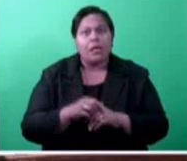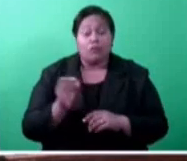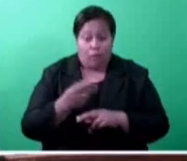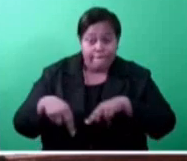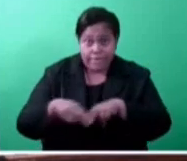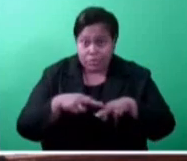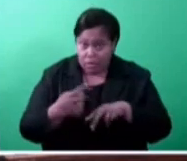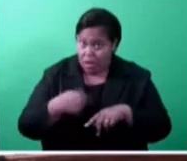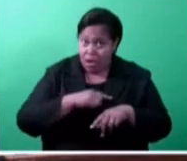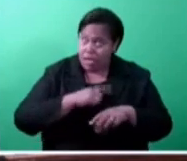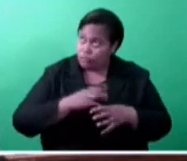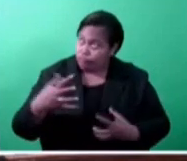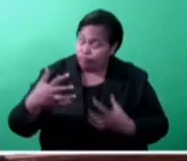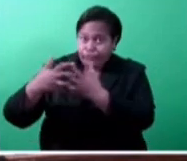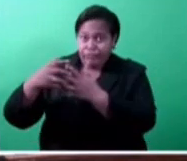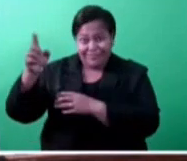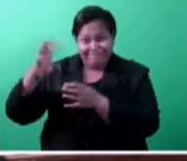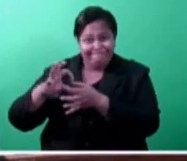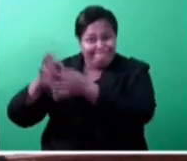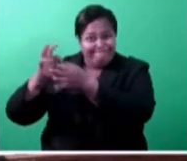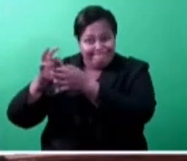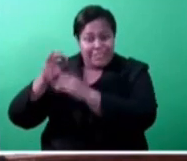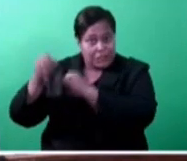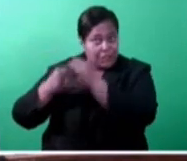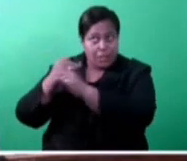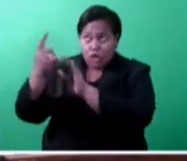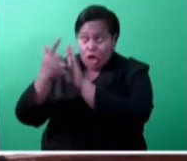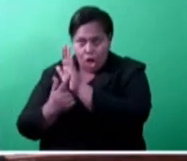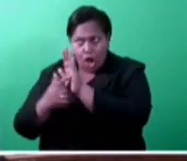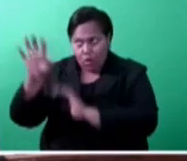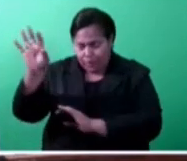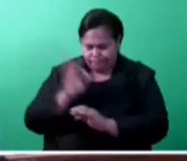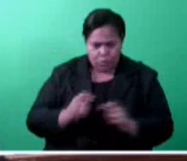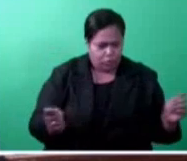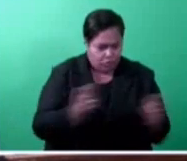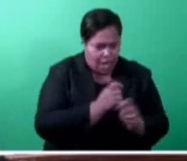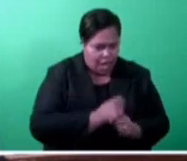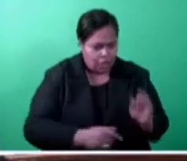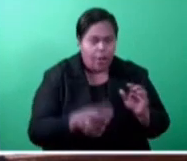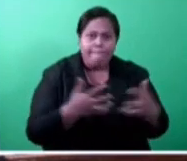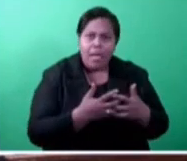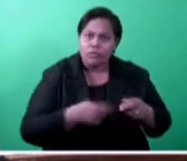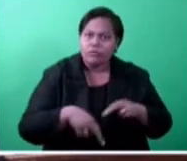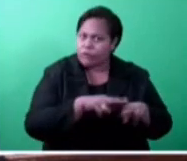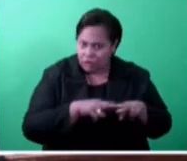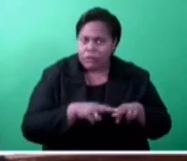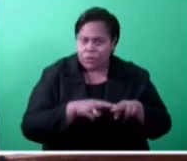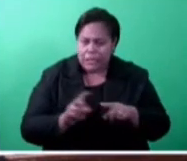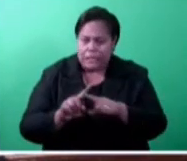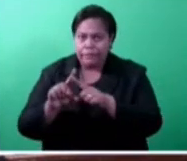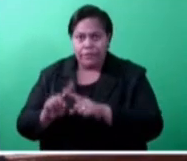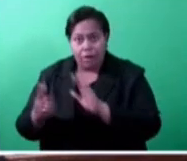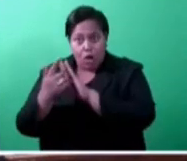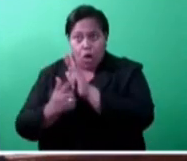Fiji, as a party to the Montreal Protocol, has ratified all amendments to the Montreal Protocol, namely the London Amendment in